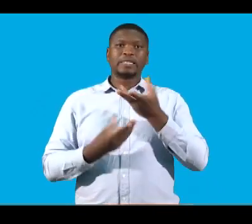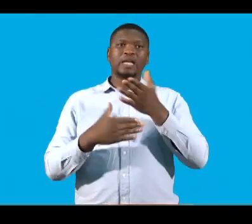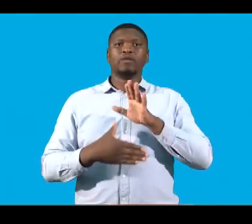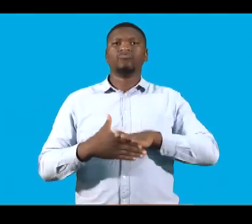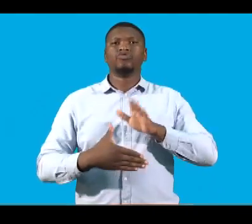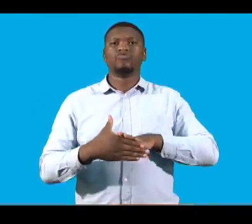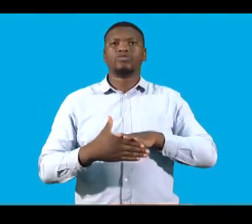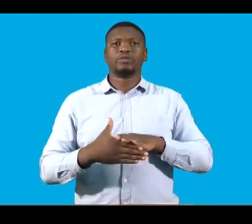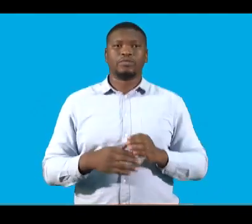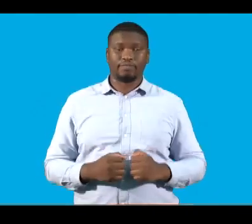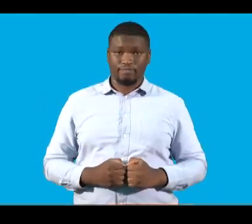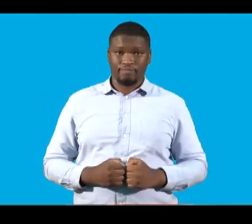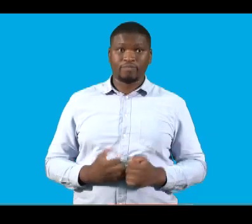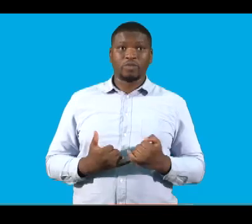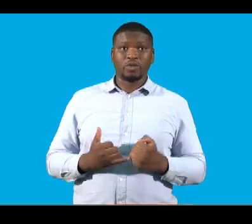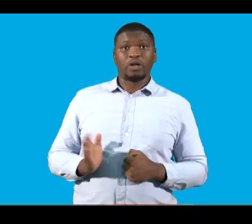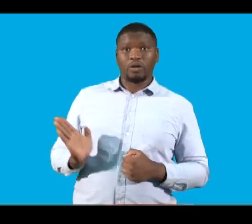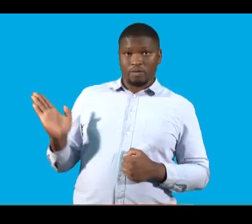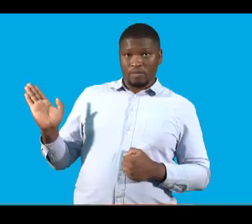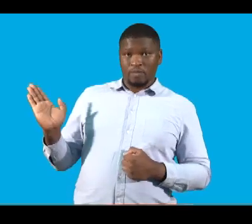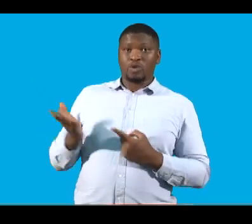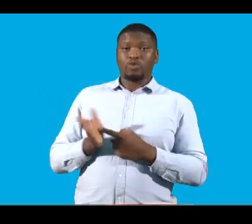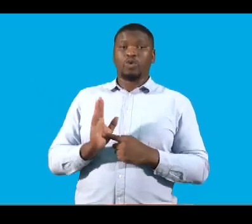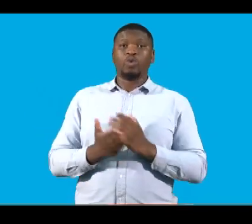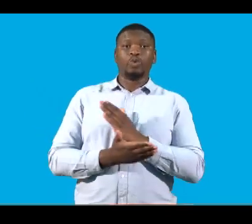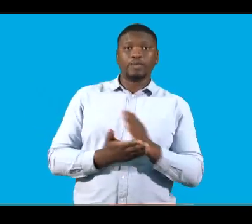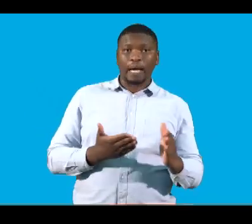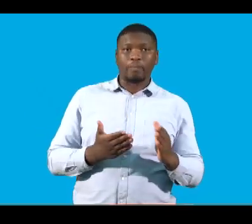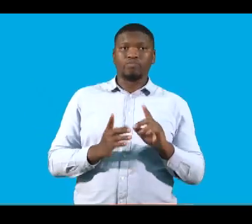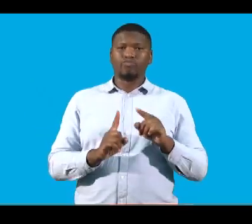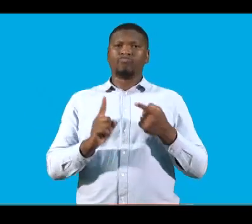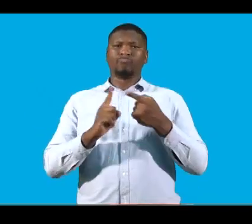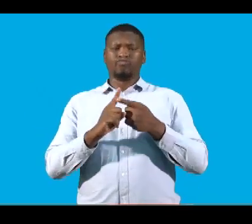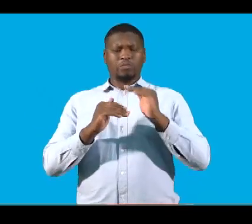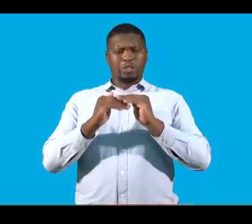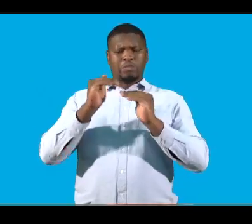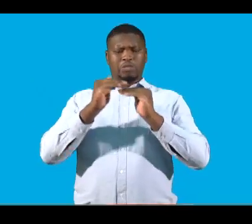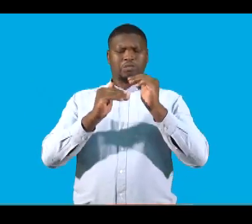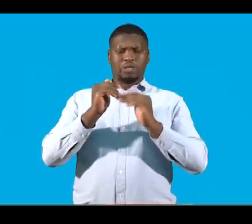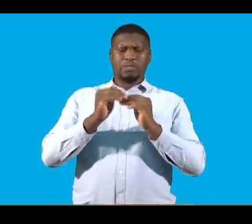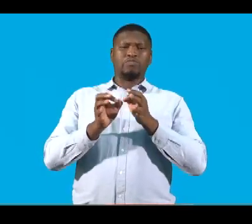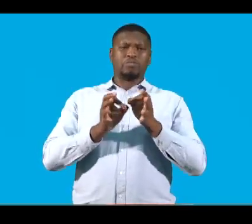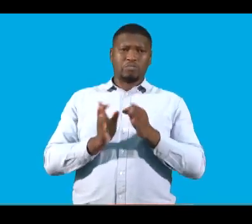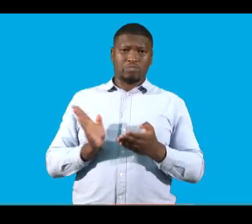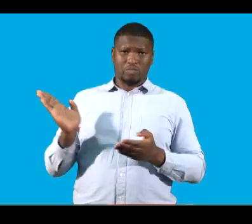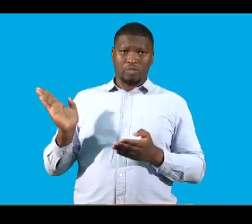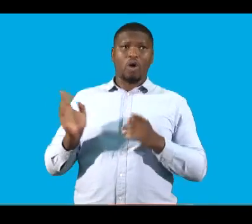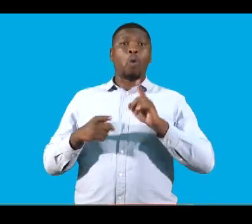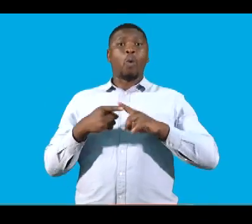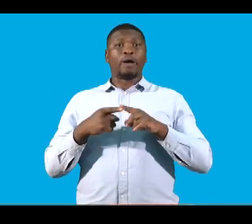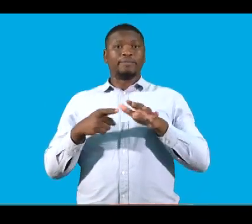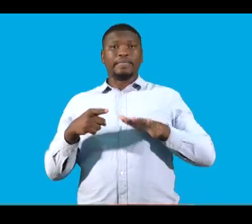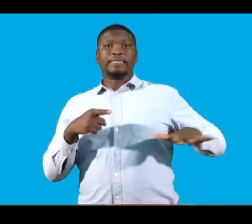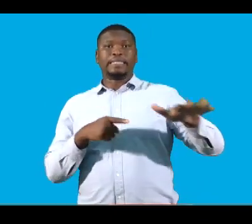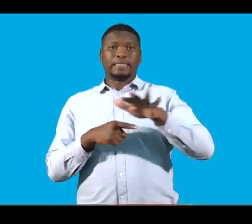reasons. Now, here are some of the building blocks for literary interpretation. Firstly, the